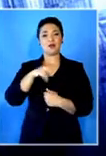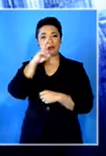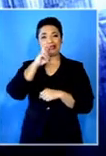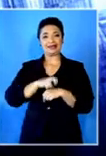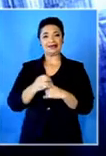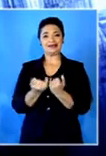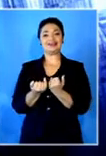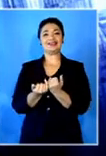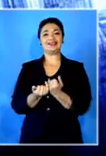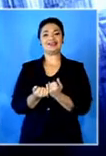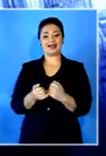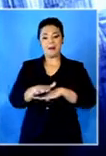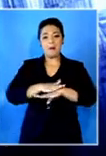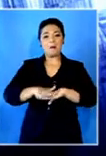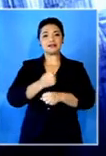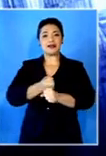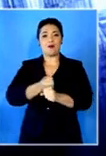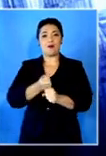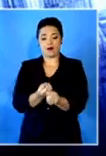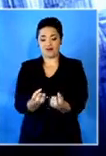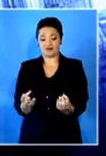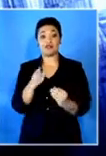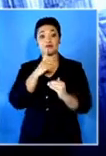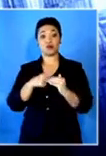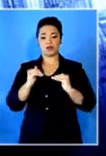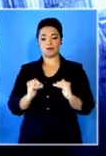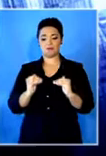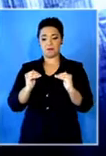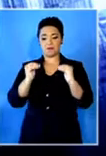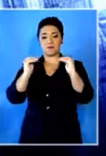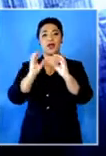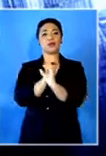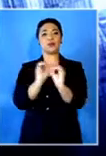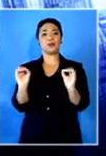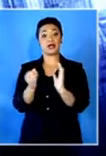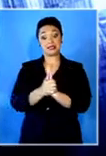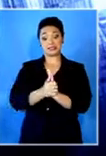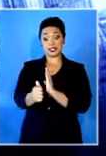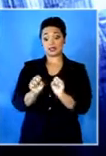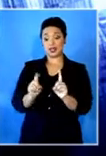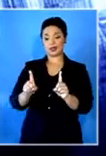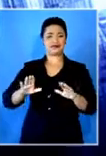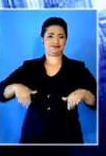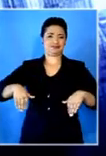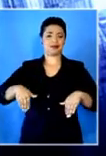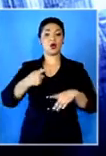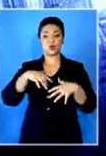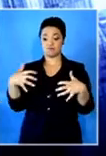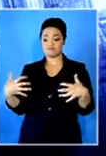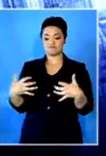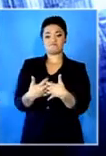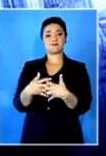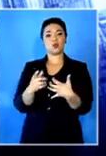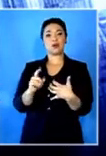and secondary level jobs. We haven't gone to tertiary level jobs, and we don't have the kind of skills and education system still to match the